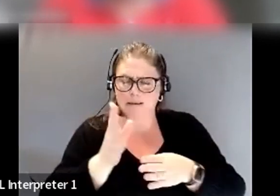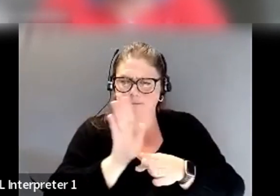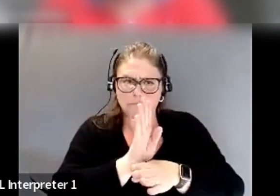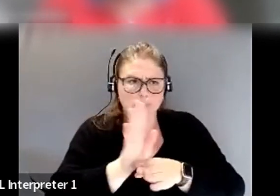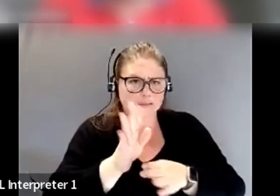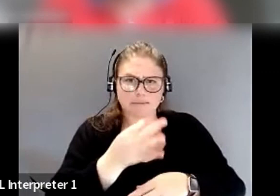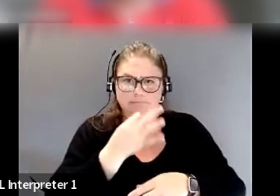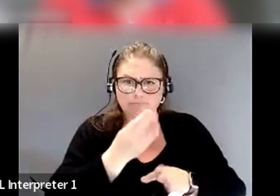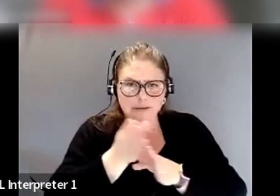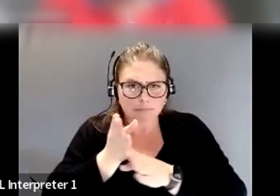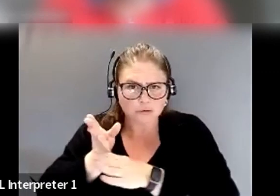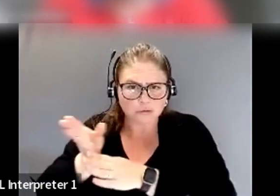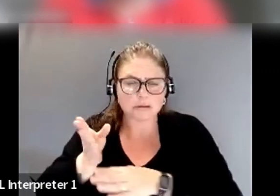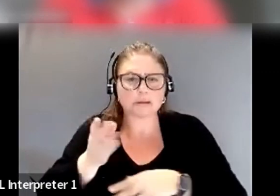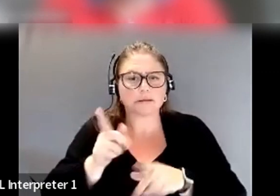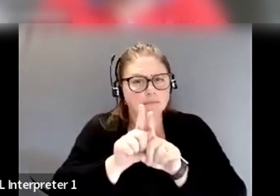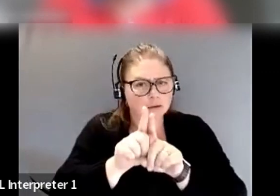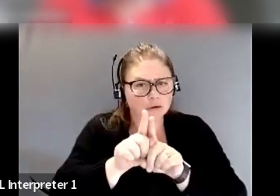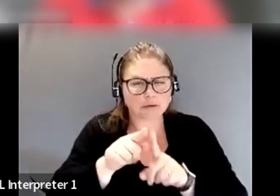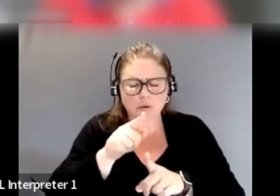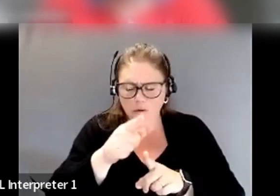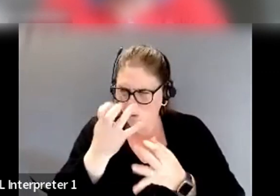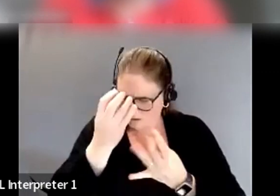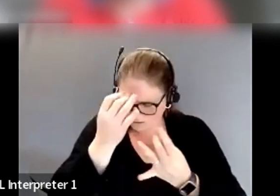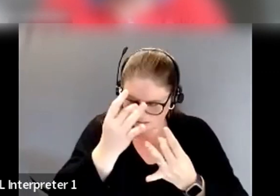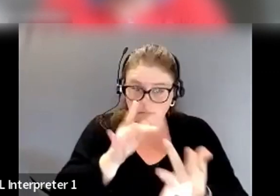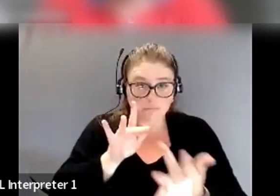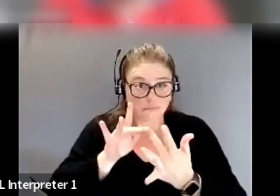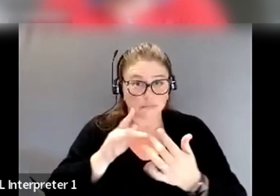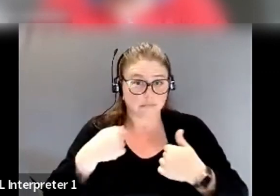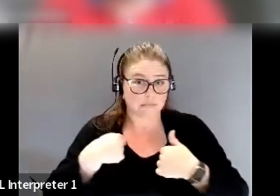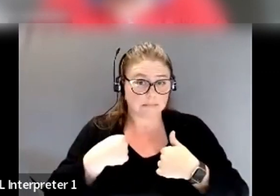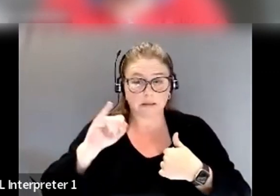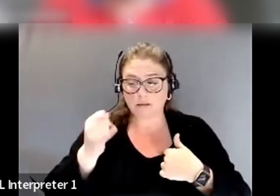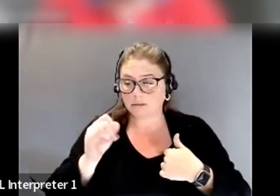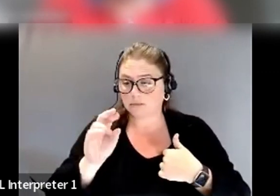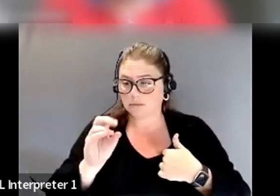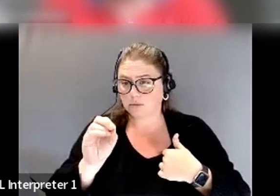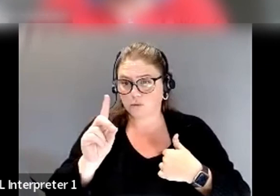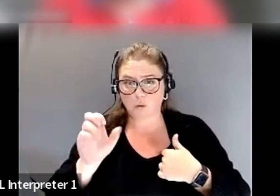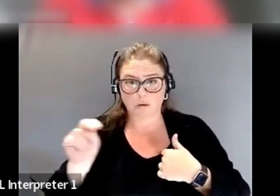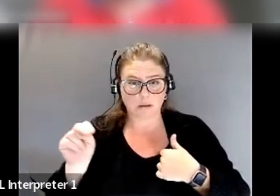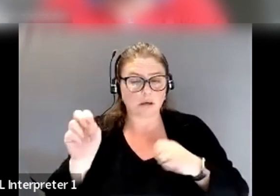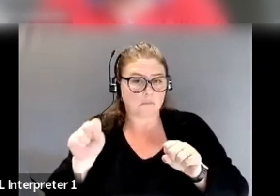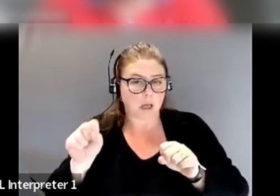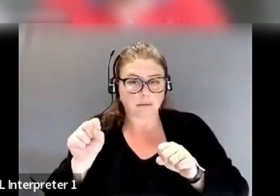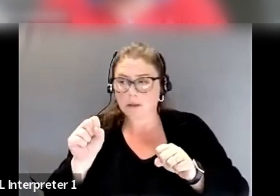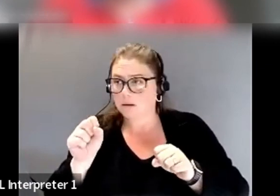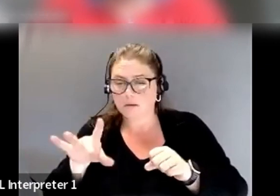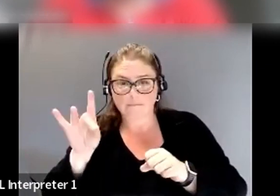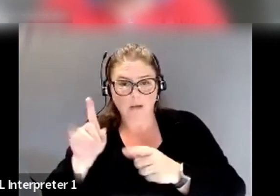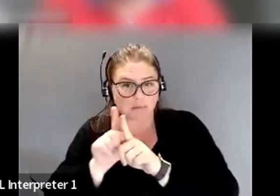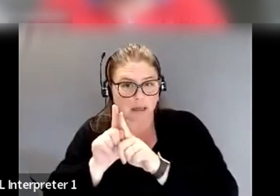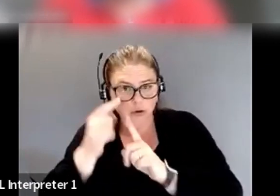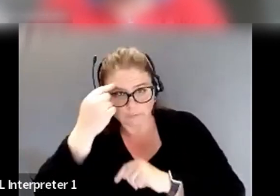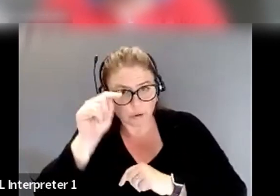or want to kind of flesh out with someone, then come to Jordan and I. We can kind of see what we can do with your mentor, or